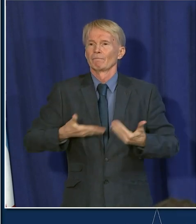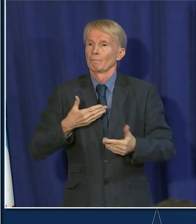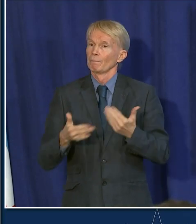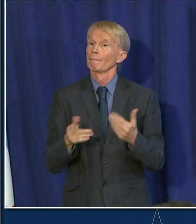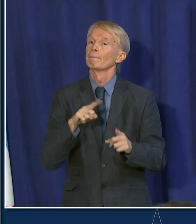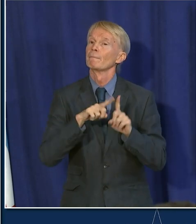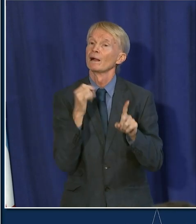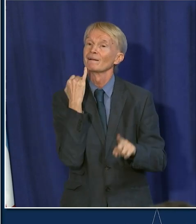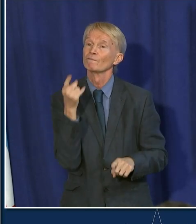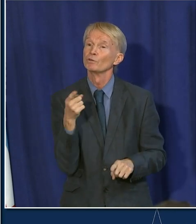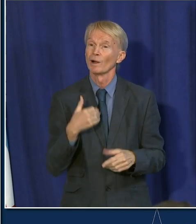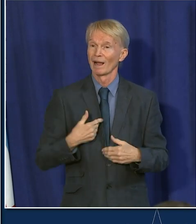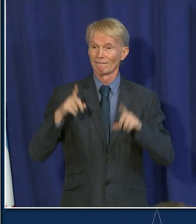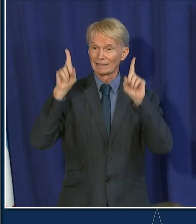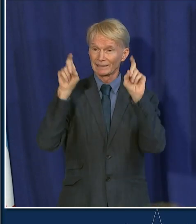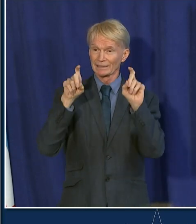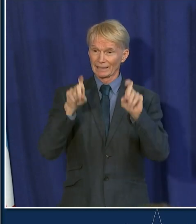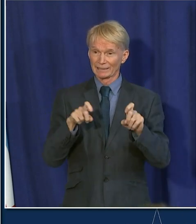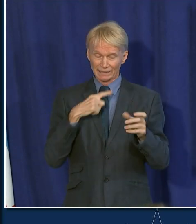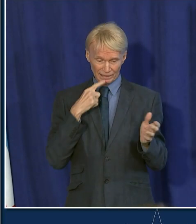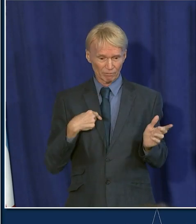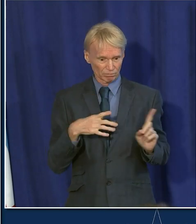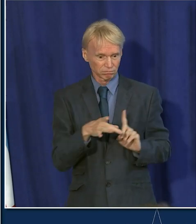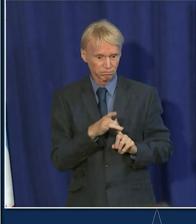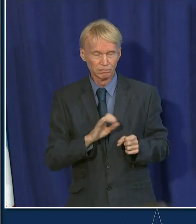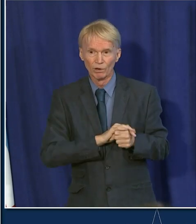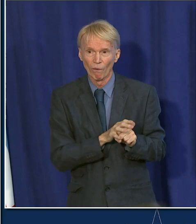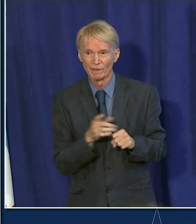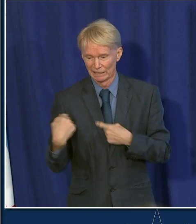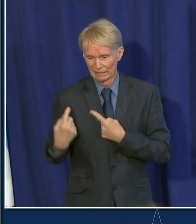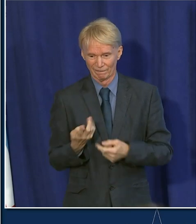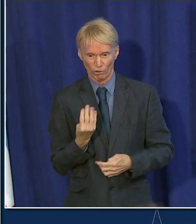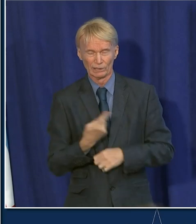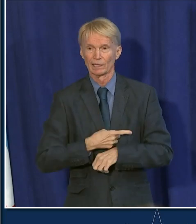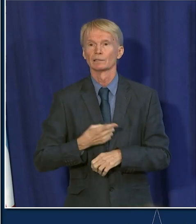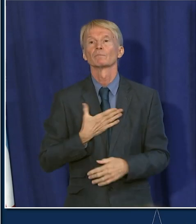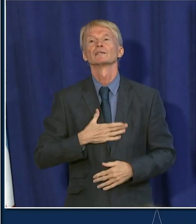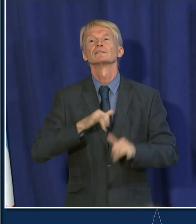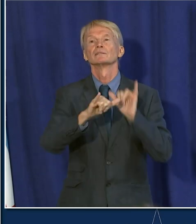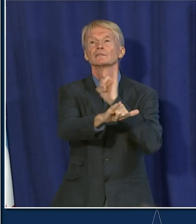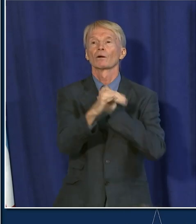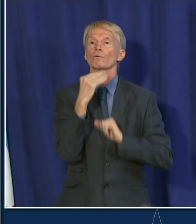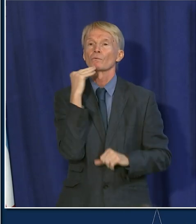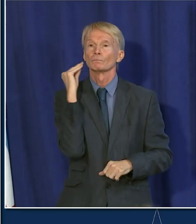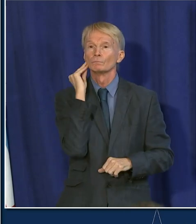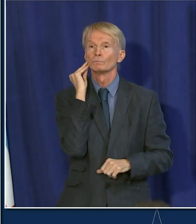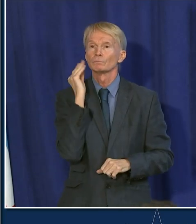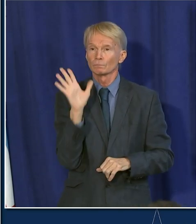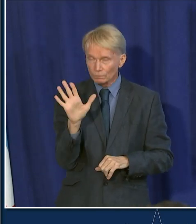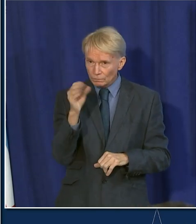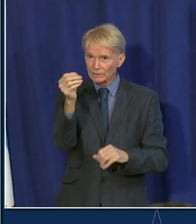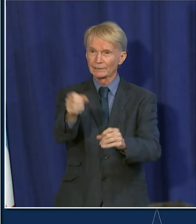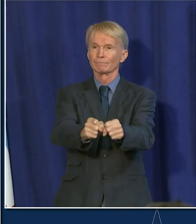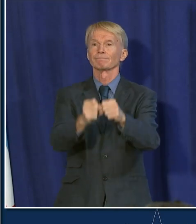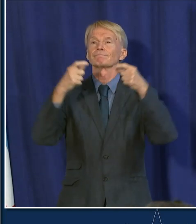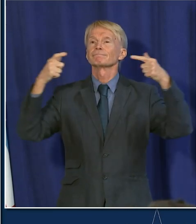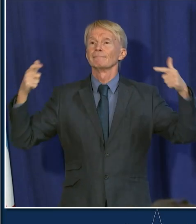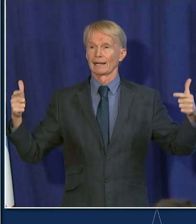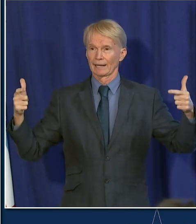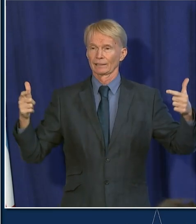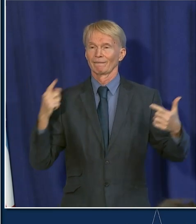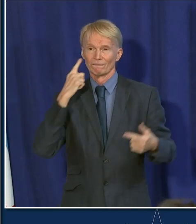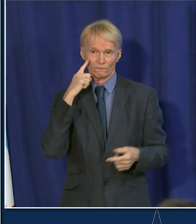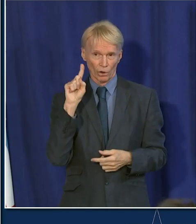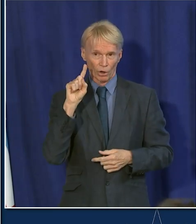in the last 14 days, do not attend. The last thing is to make an announcement that we are expanding our capacity